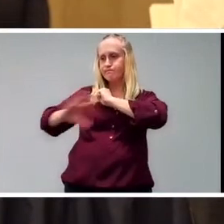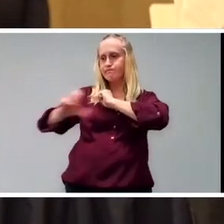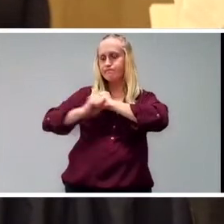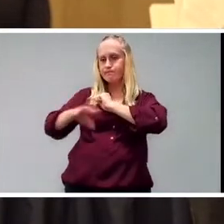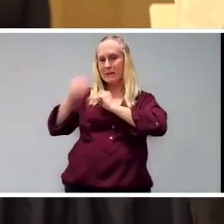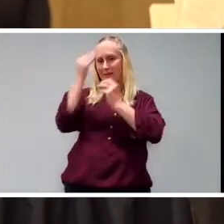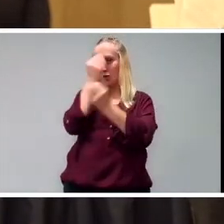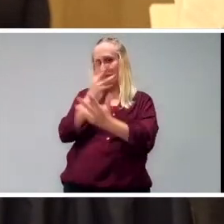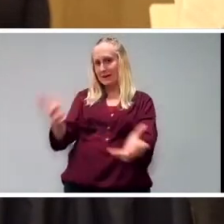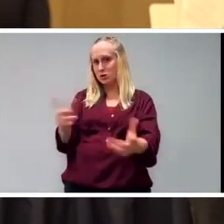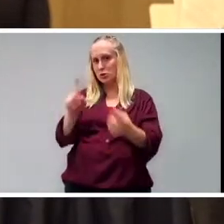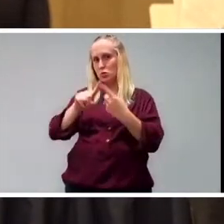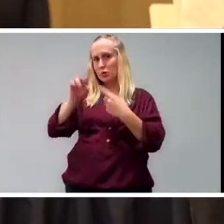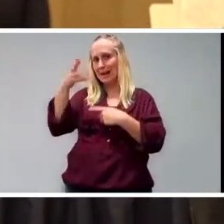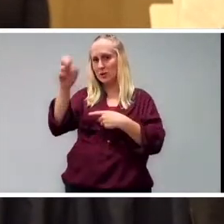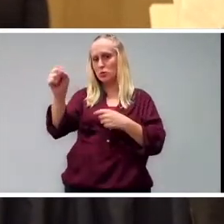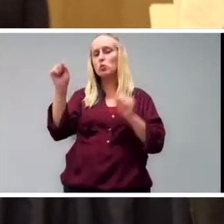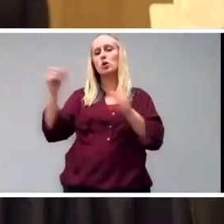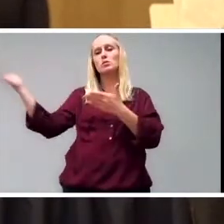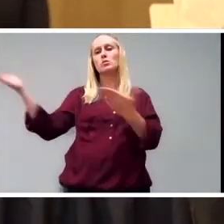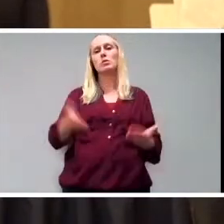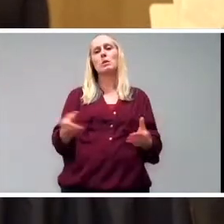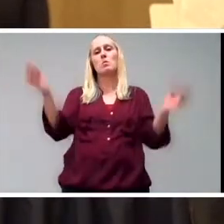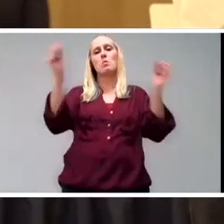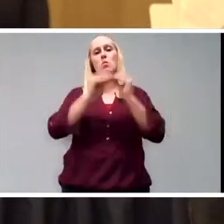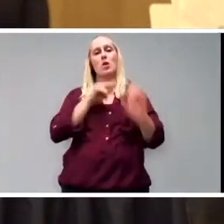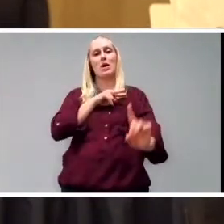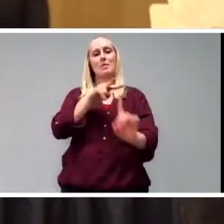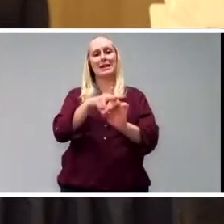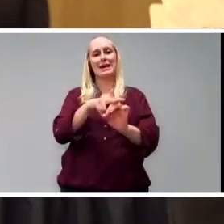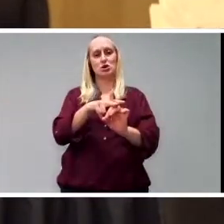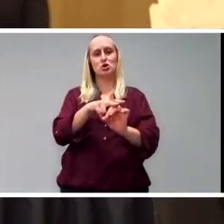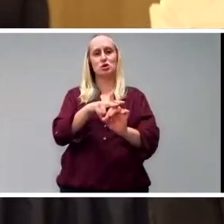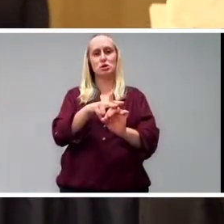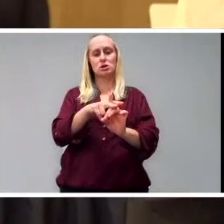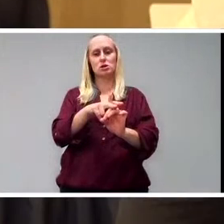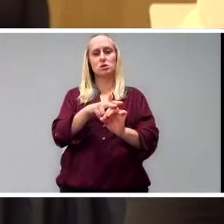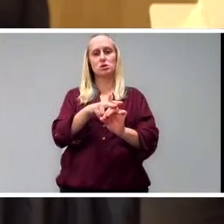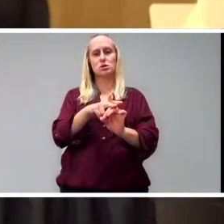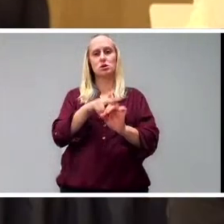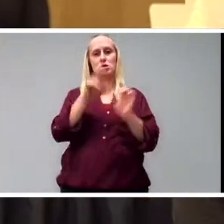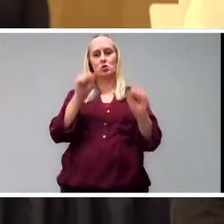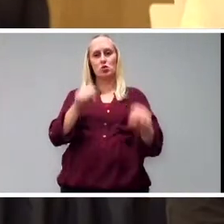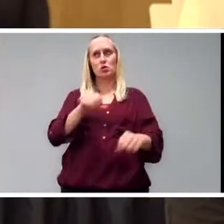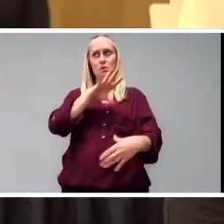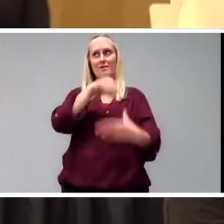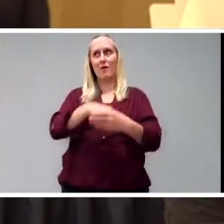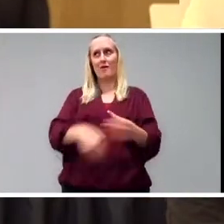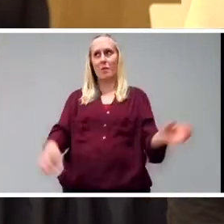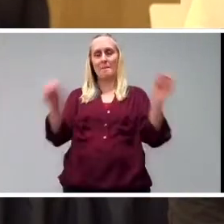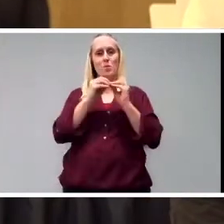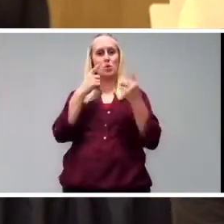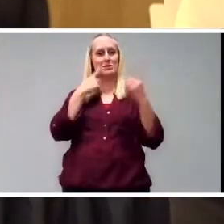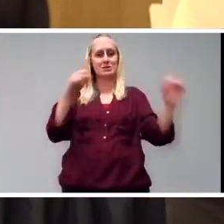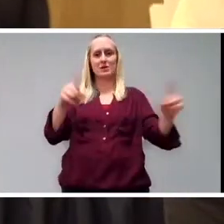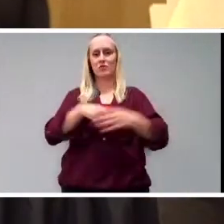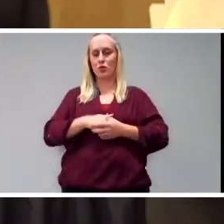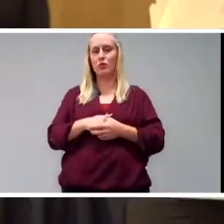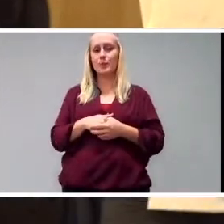could bring even more students here that could bring out more in CTEC and become even more successful.